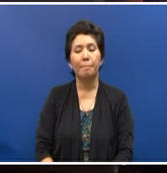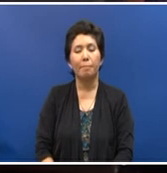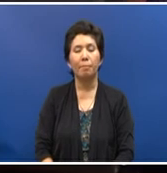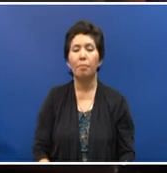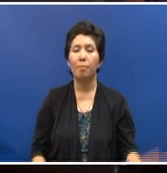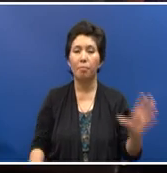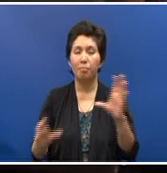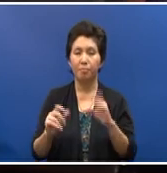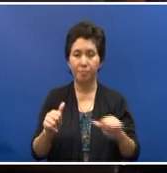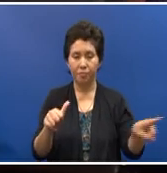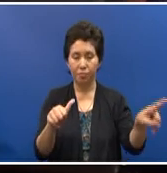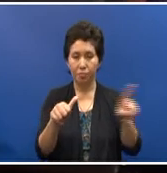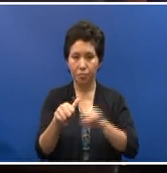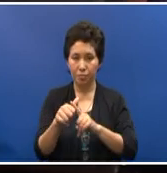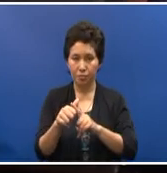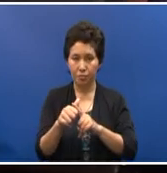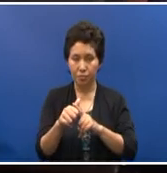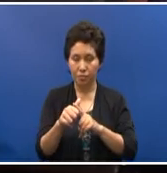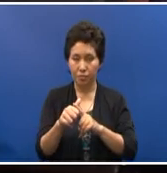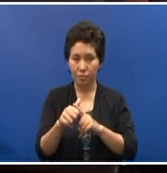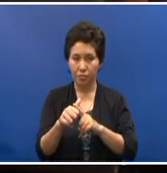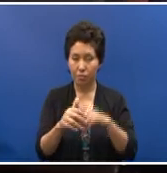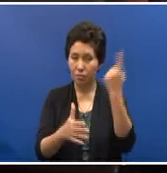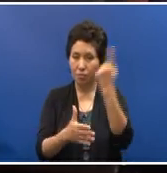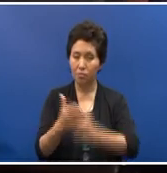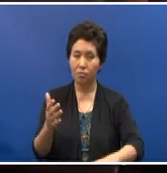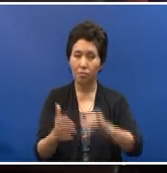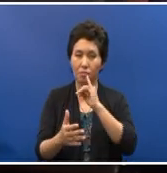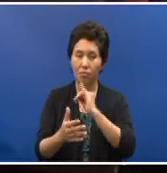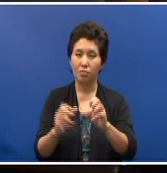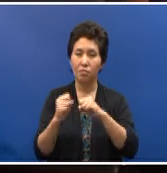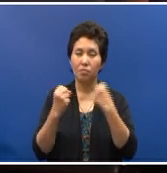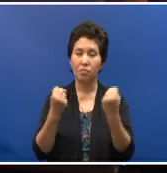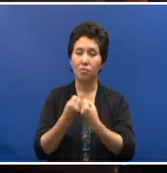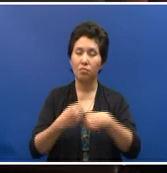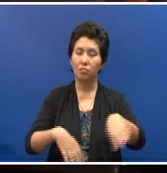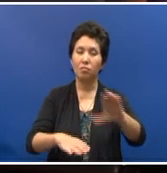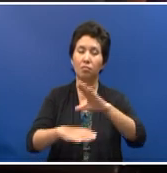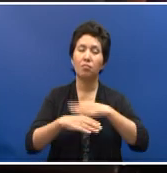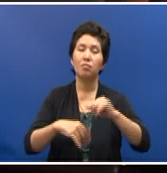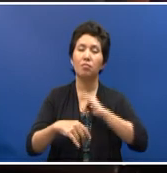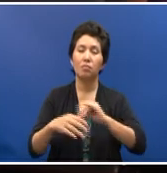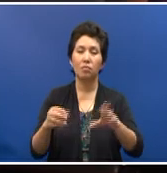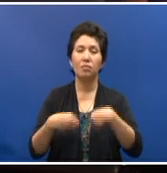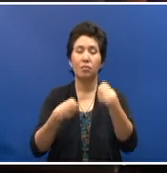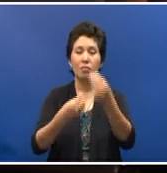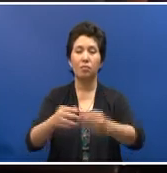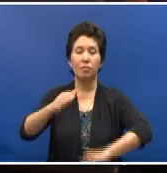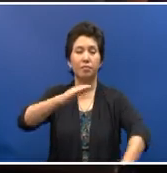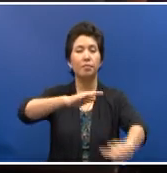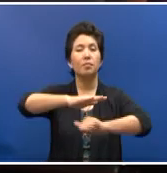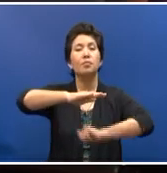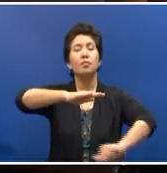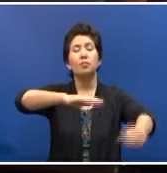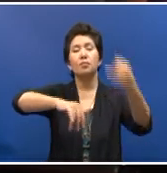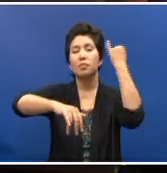Okay, first, let us define what is social stratification. Okay, so I have given you the basic idea just